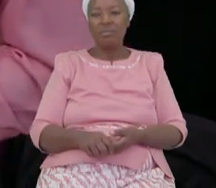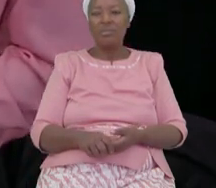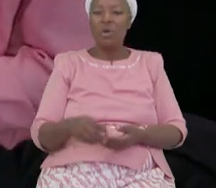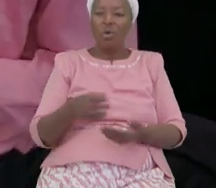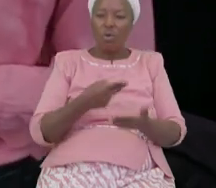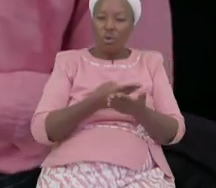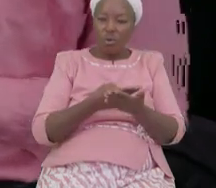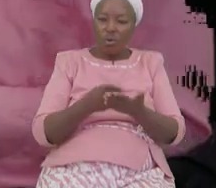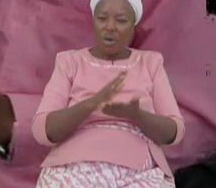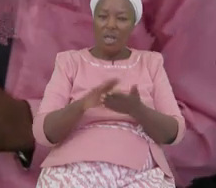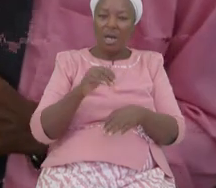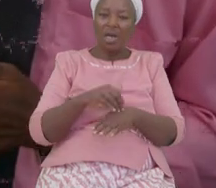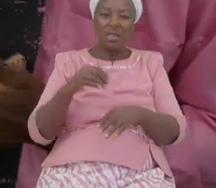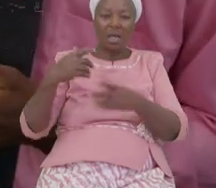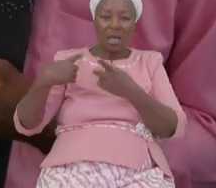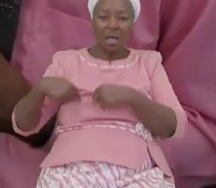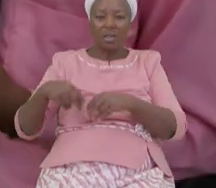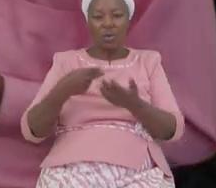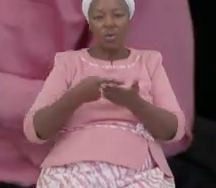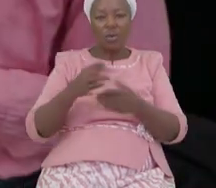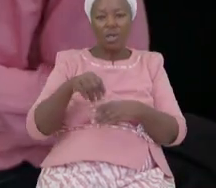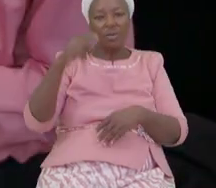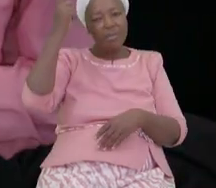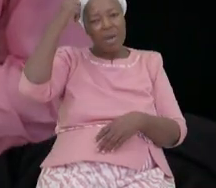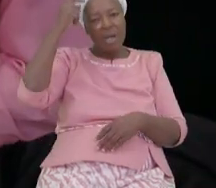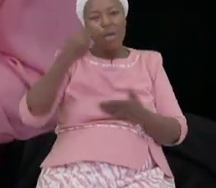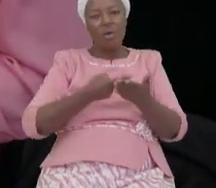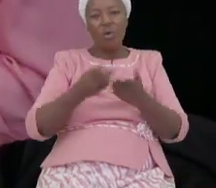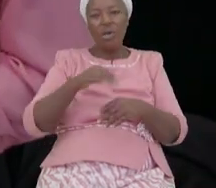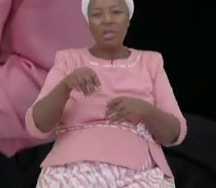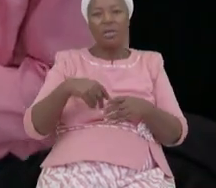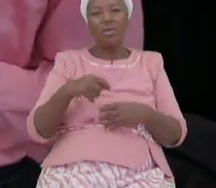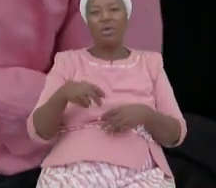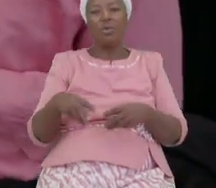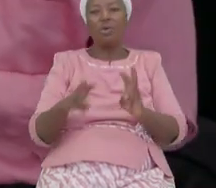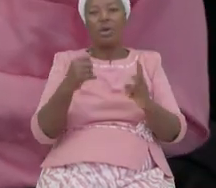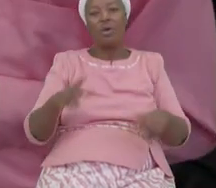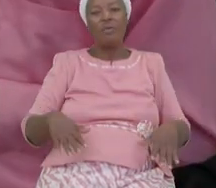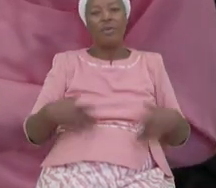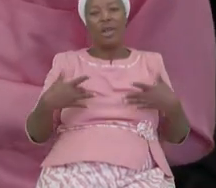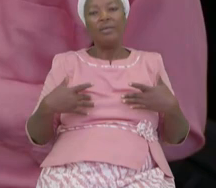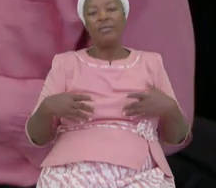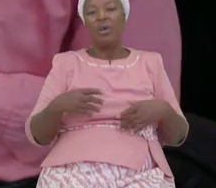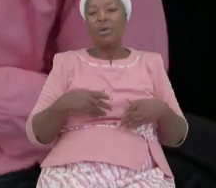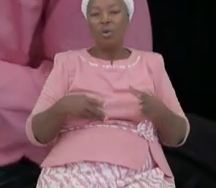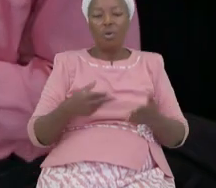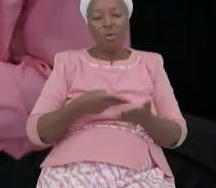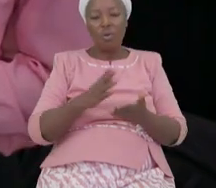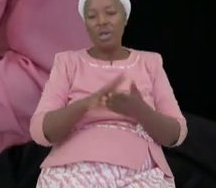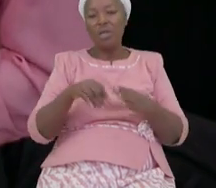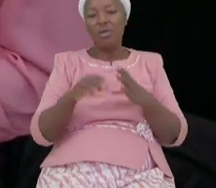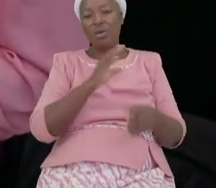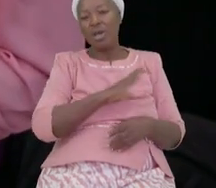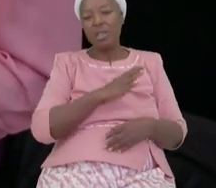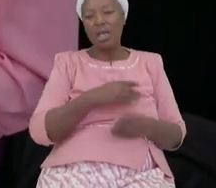holy in the mind, holy in your disposition, holy in your character,